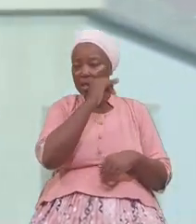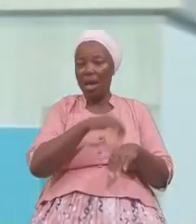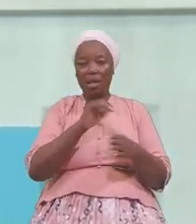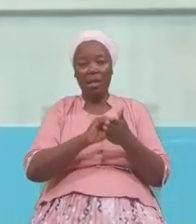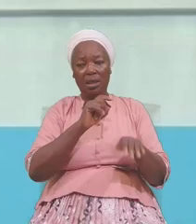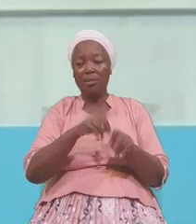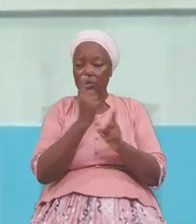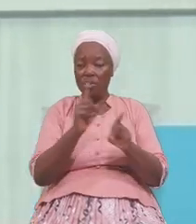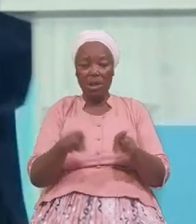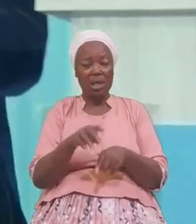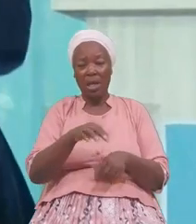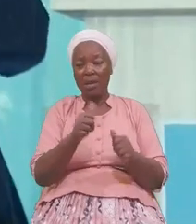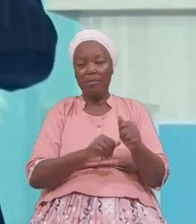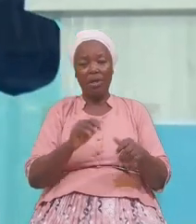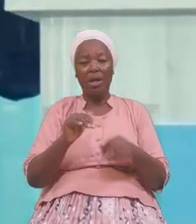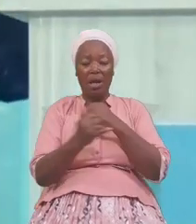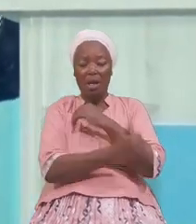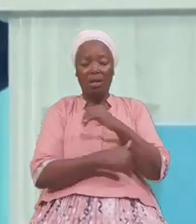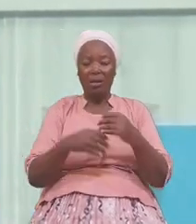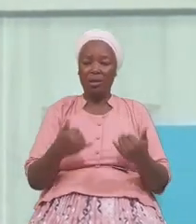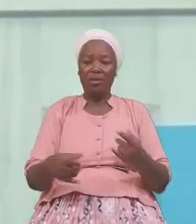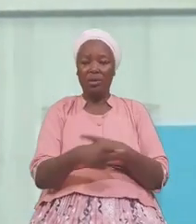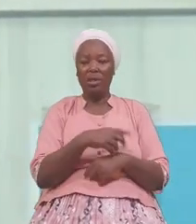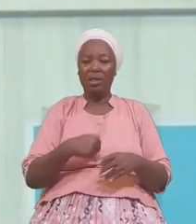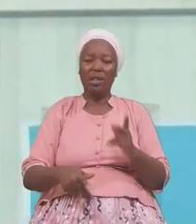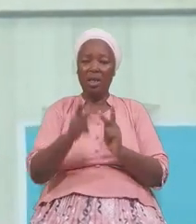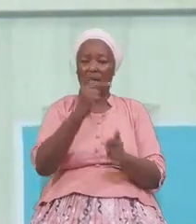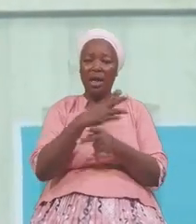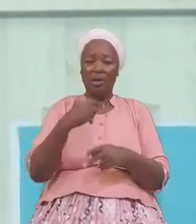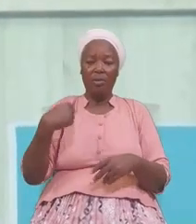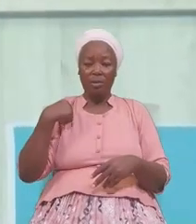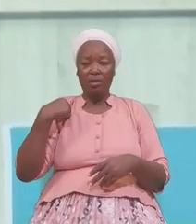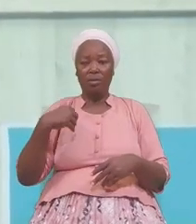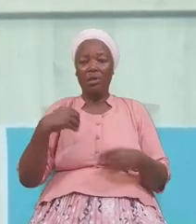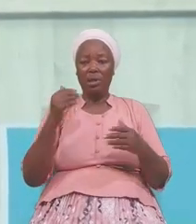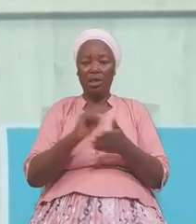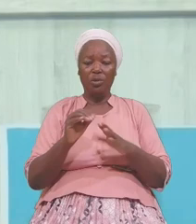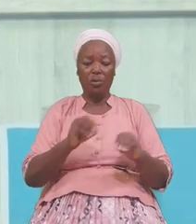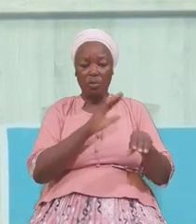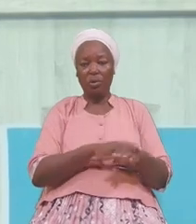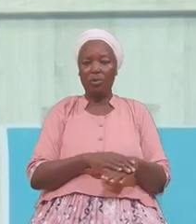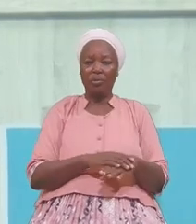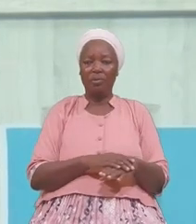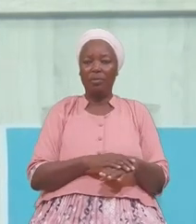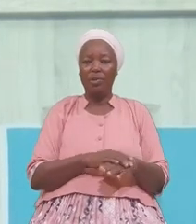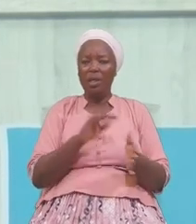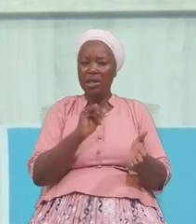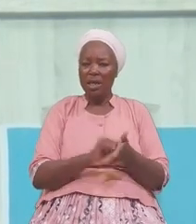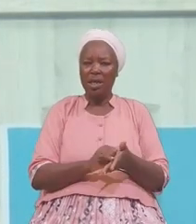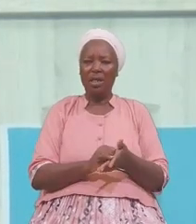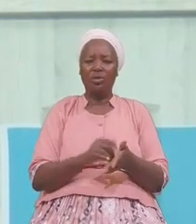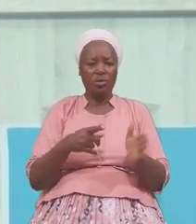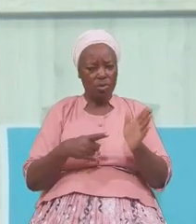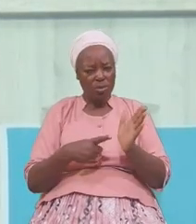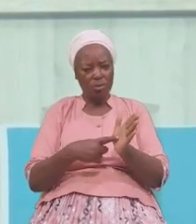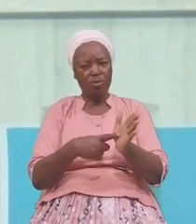country today, there's a kind of clothes you wear, overall, that you wear, that